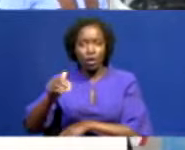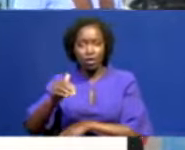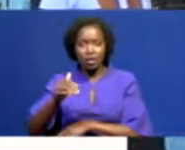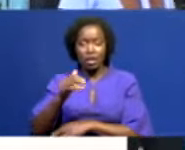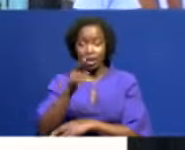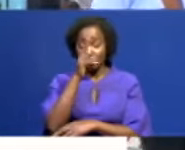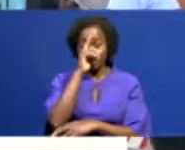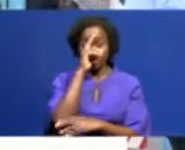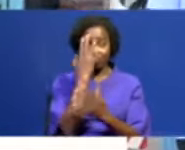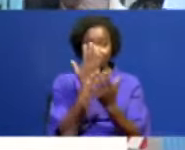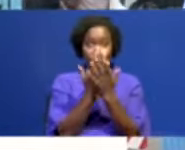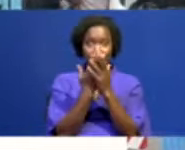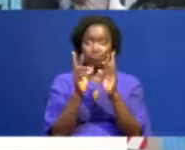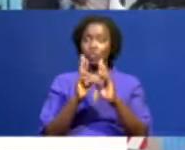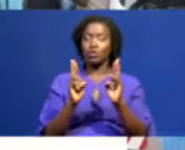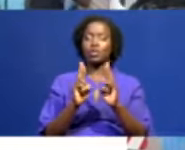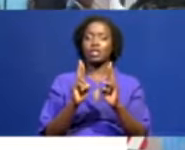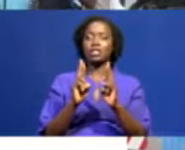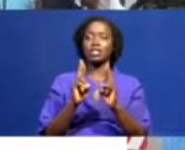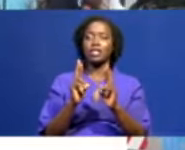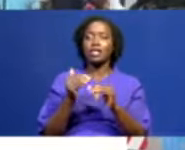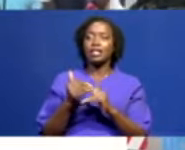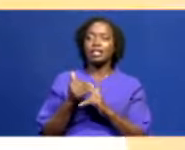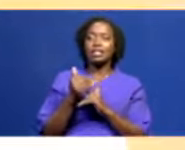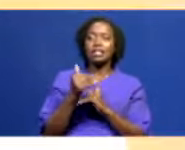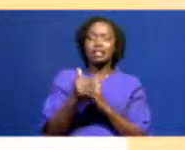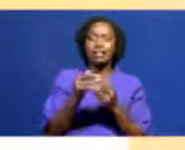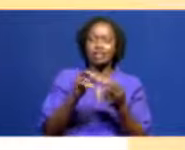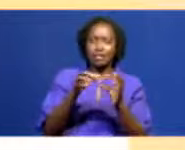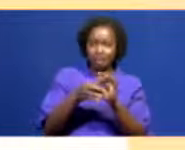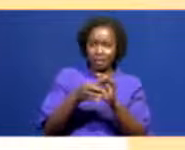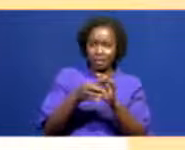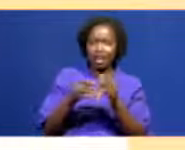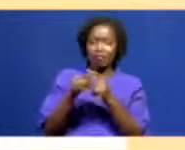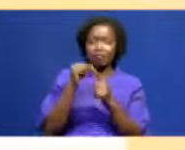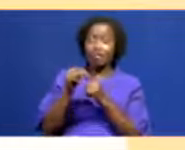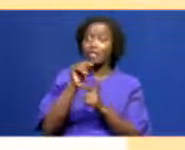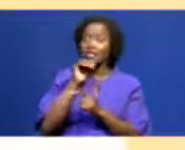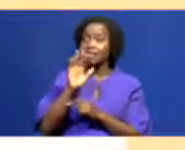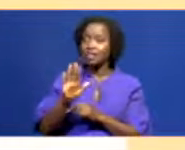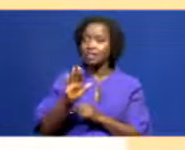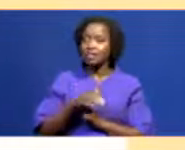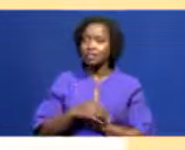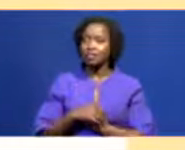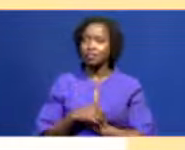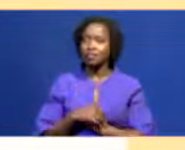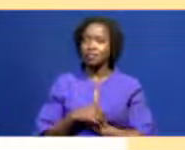police custody, with one of them linked to his murder. John Jacob Curia, Prime Edition.